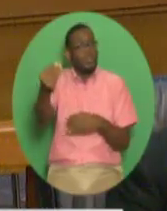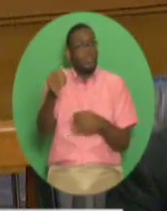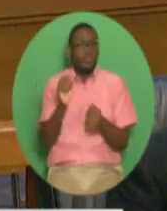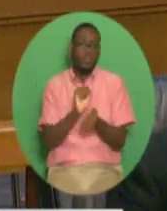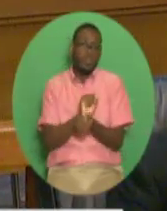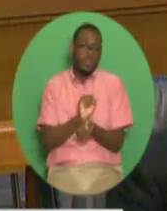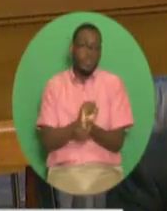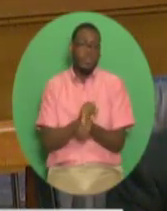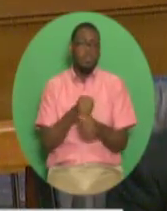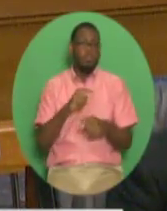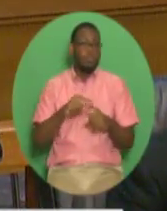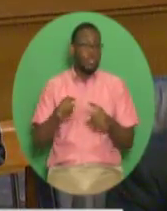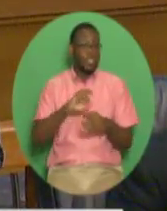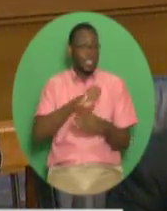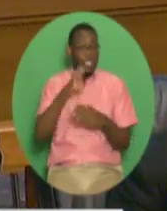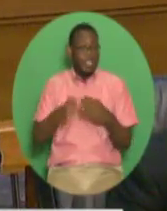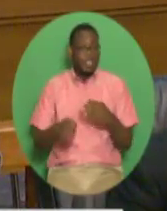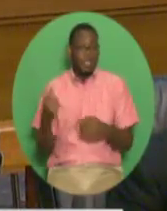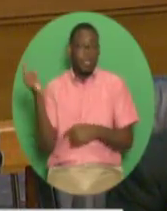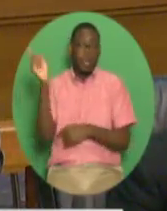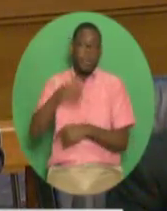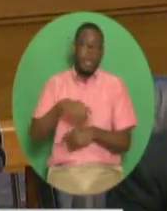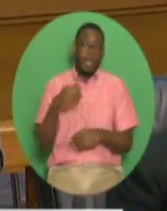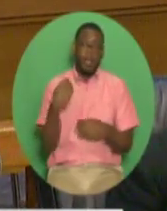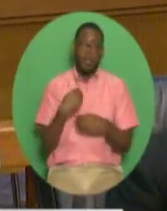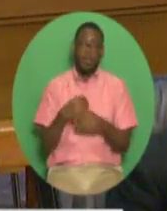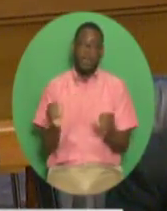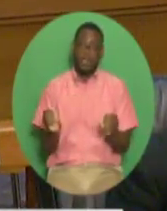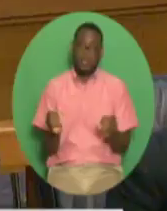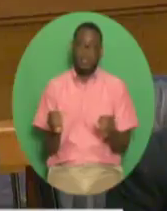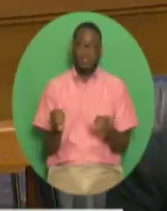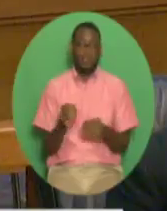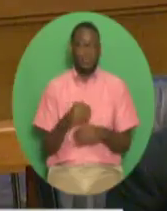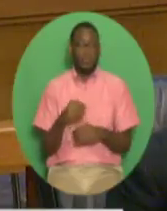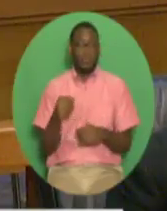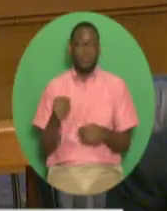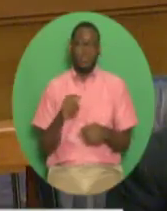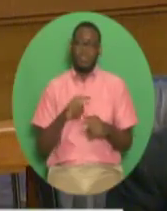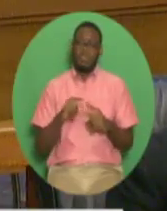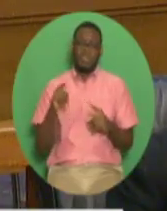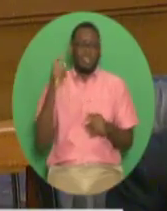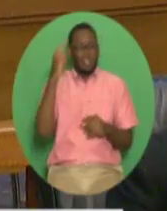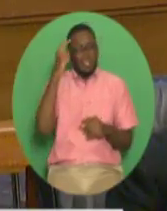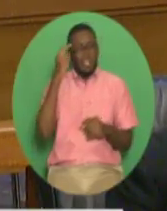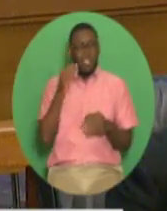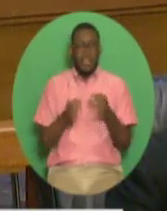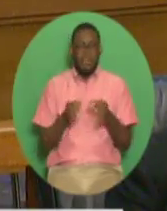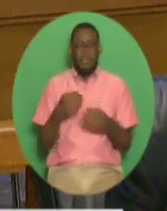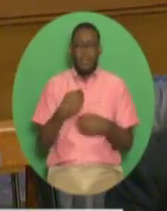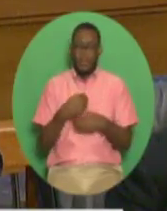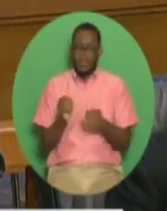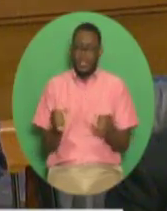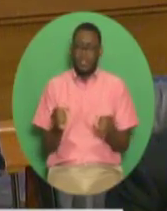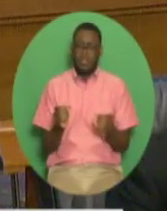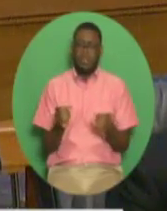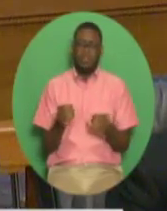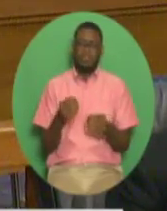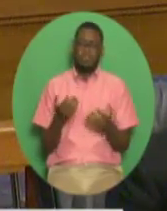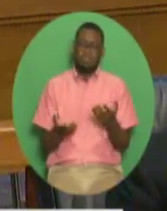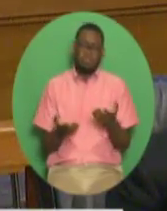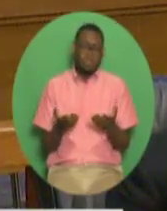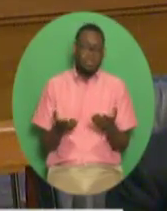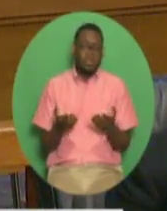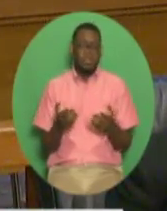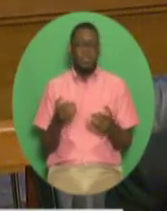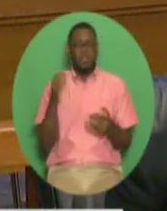the end of the day, and whether consideration can be given to these officers producing their report, perhaps, from home,